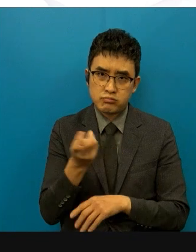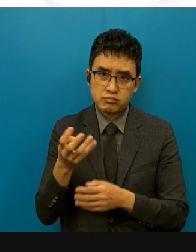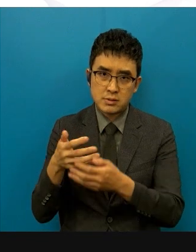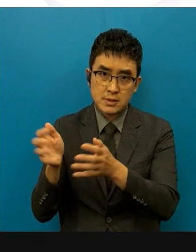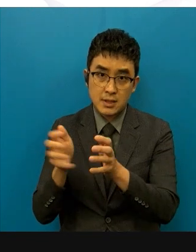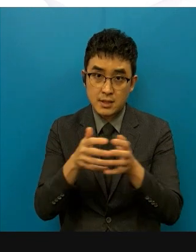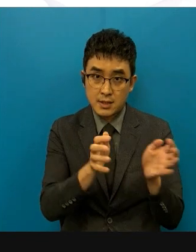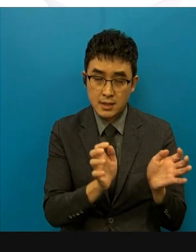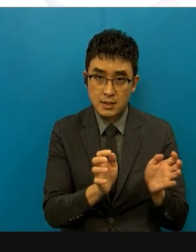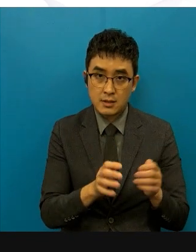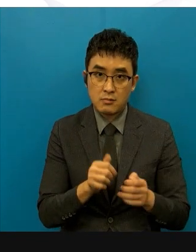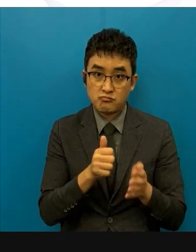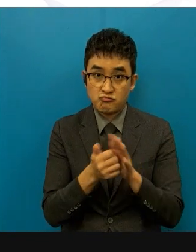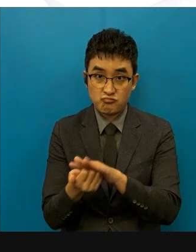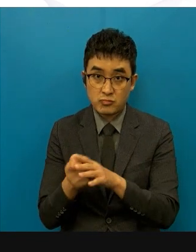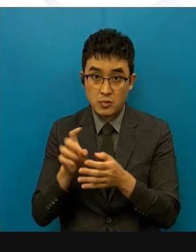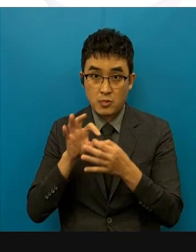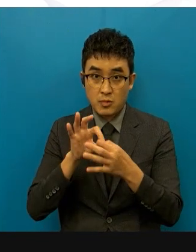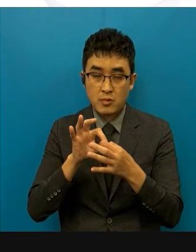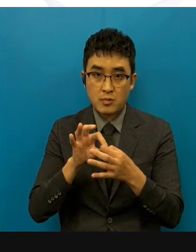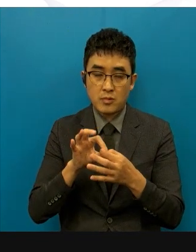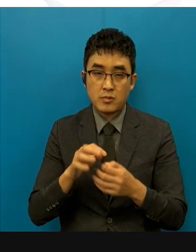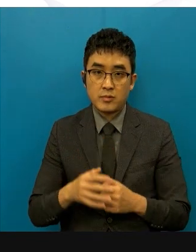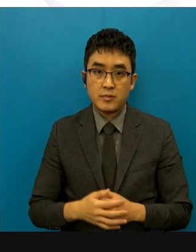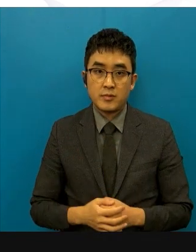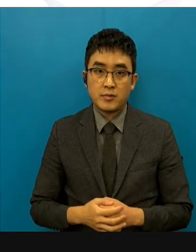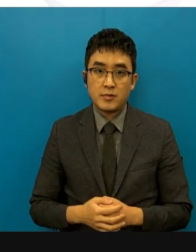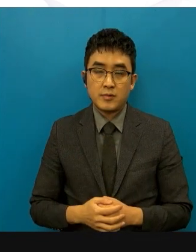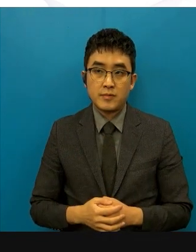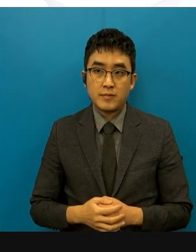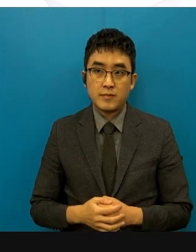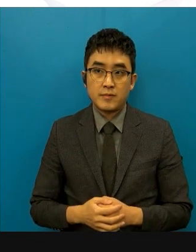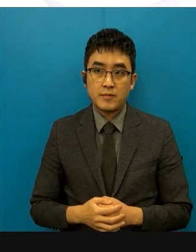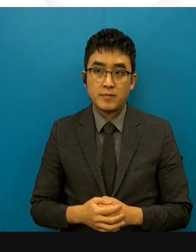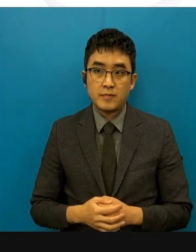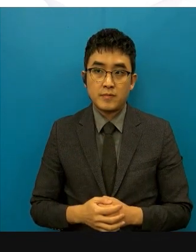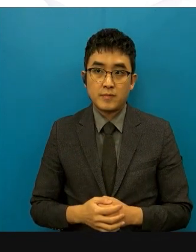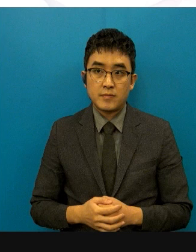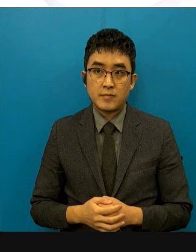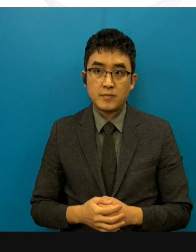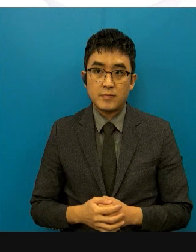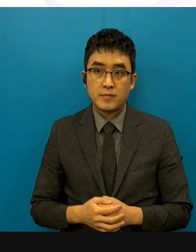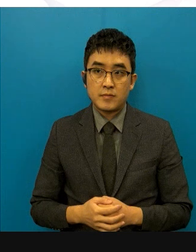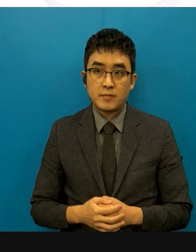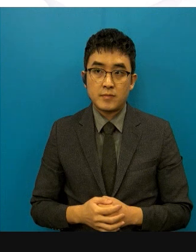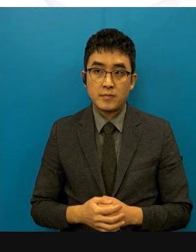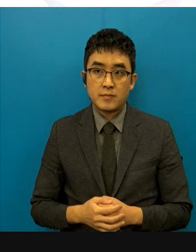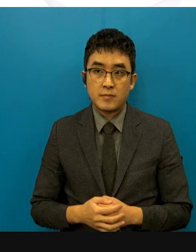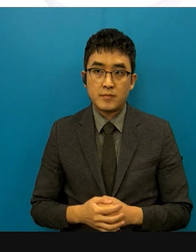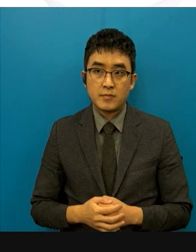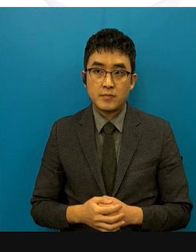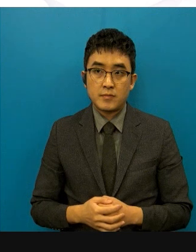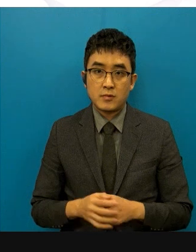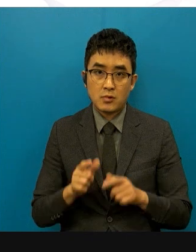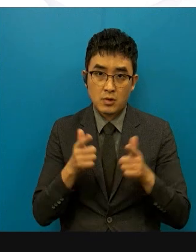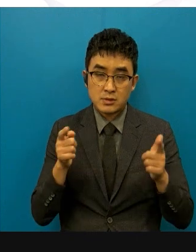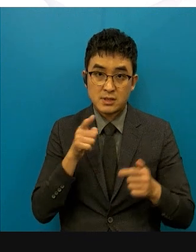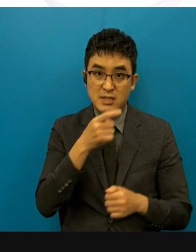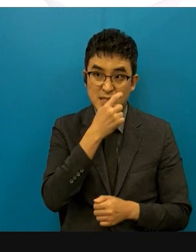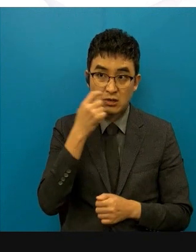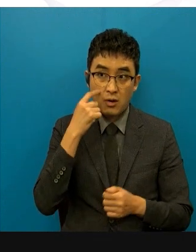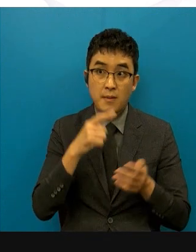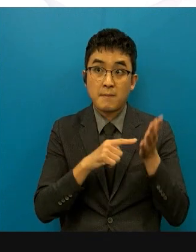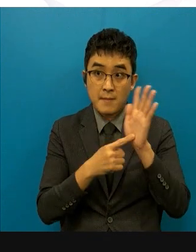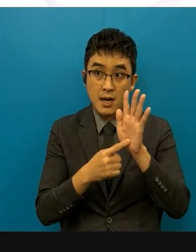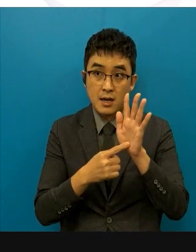have presented a public opinion survey stating the 76% of Korean citizens support the legalization of